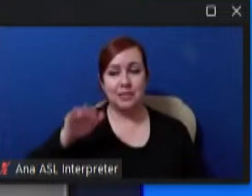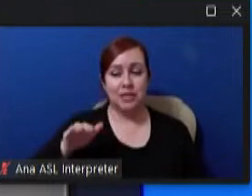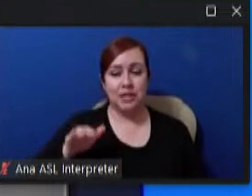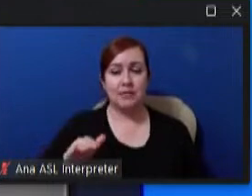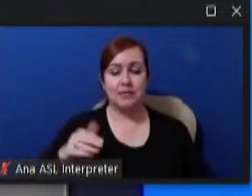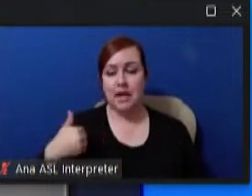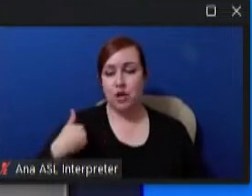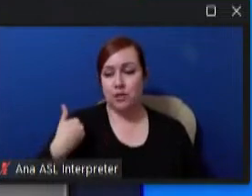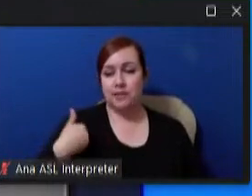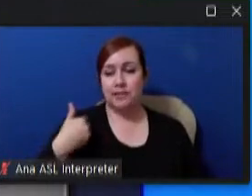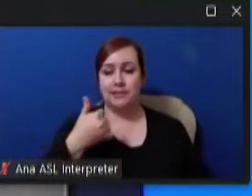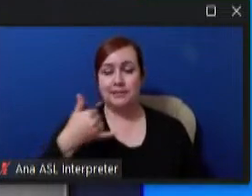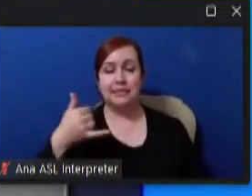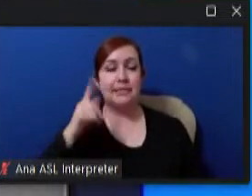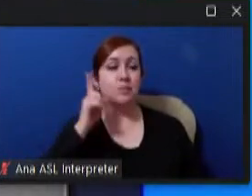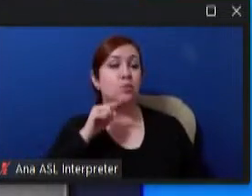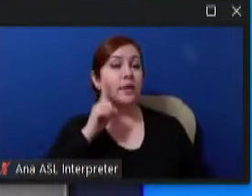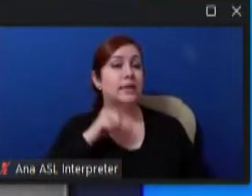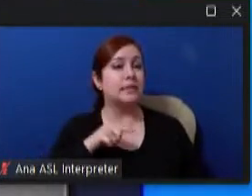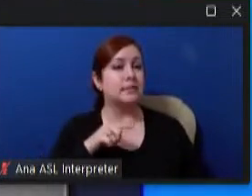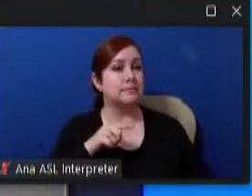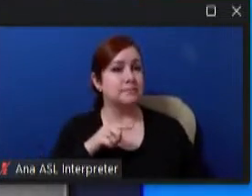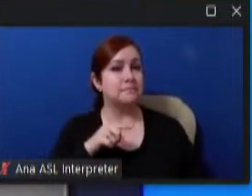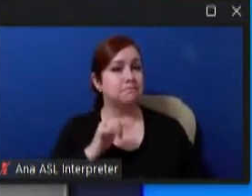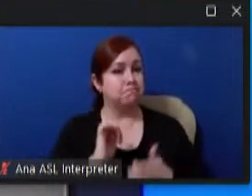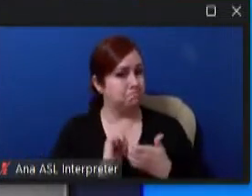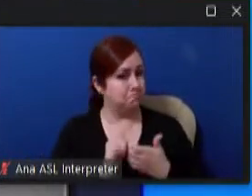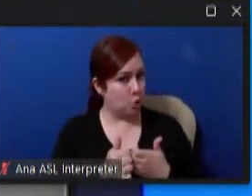of women, girls, and adolescents' rights.